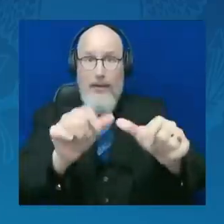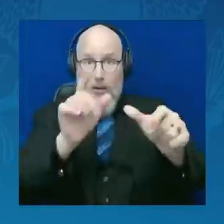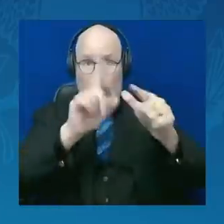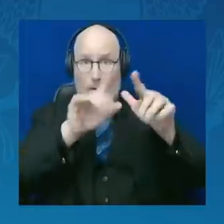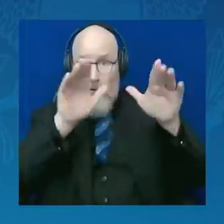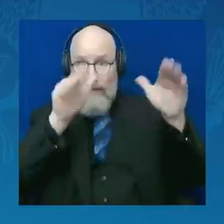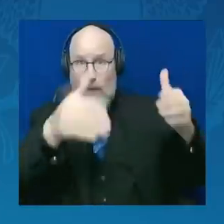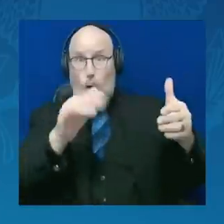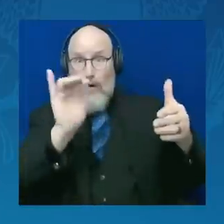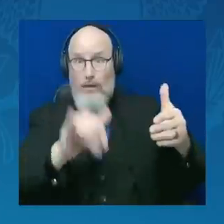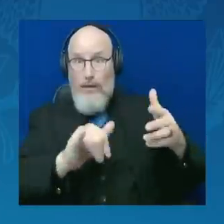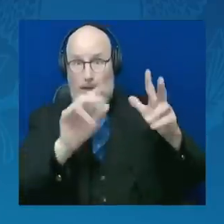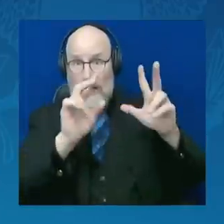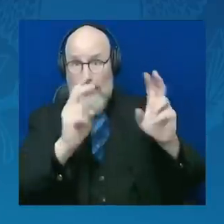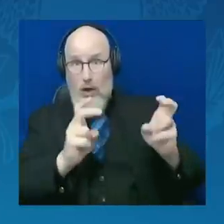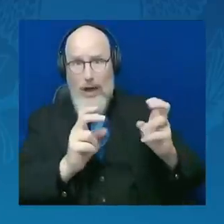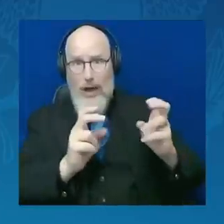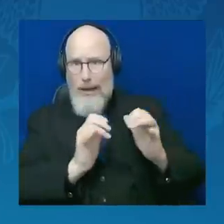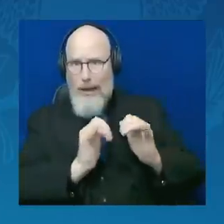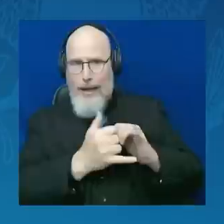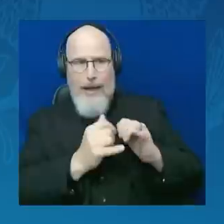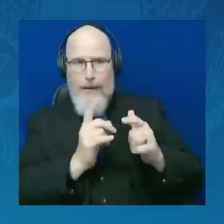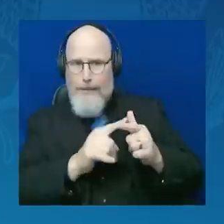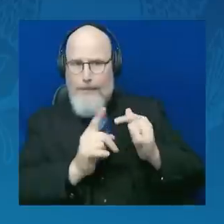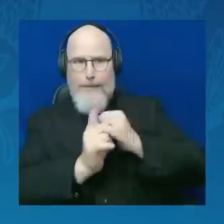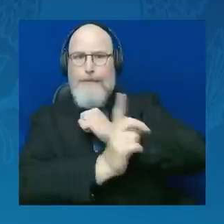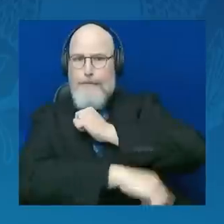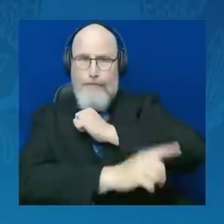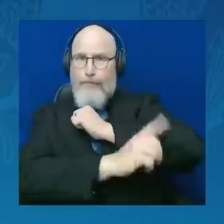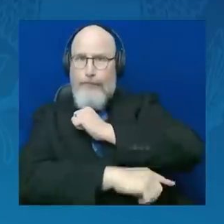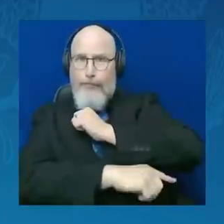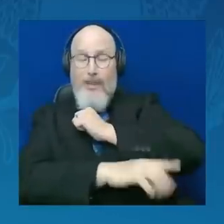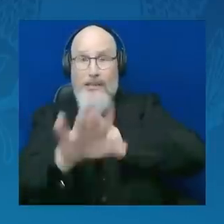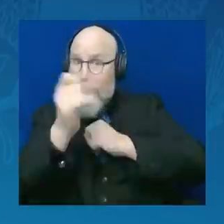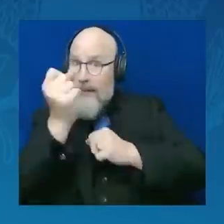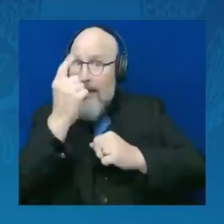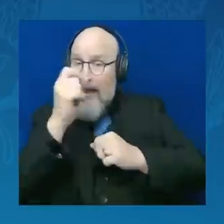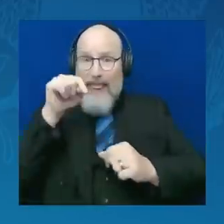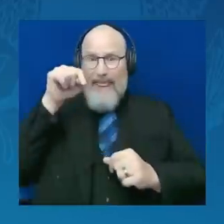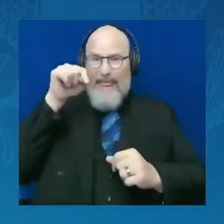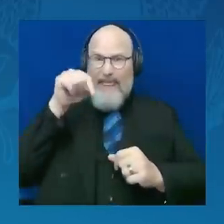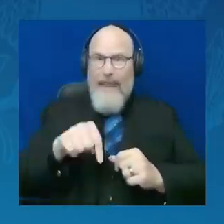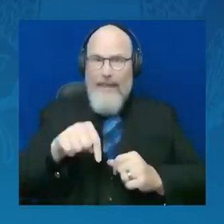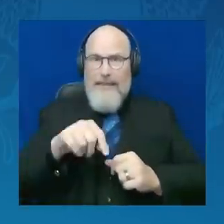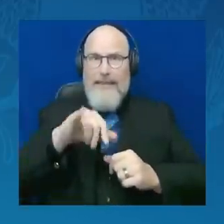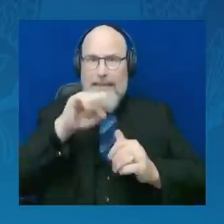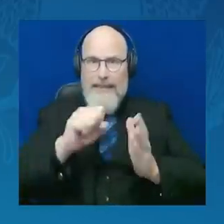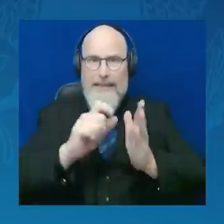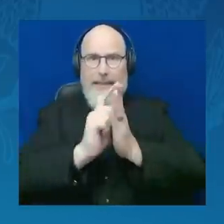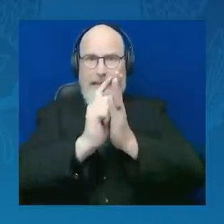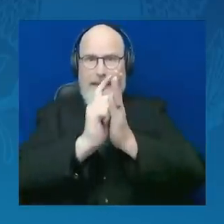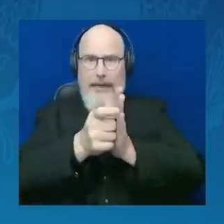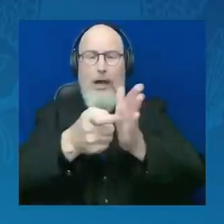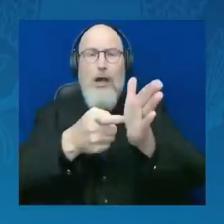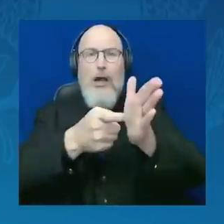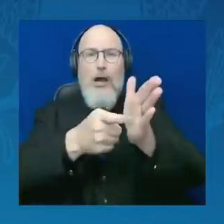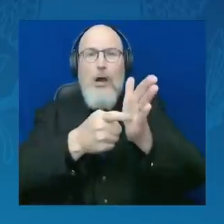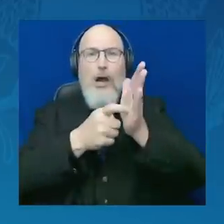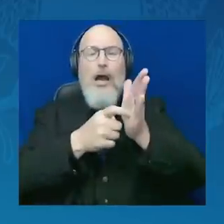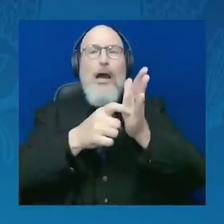keeping in mind that this is a moment that requires severe and swift